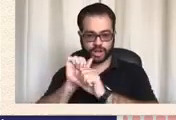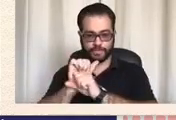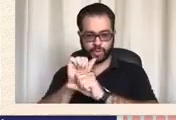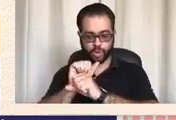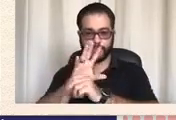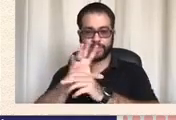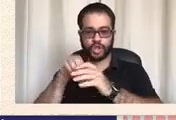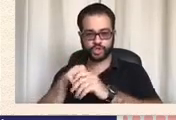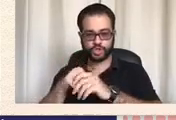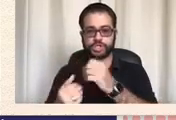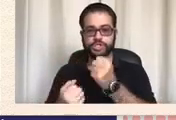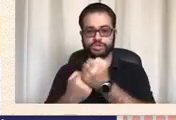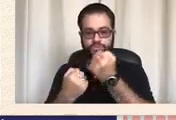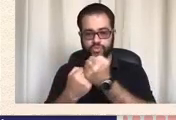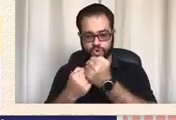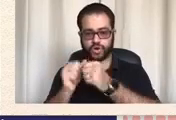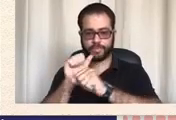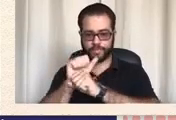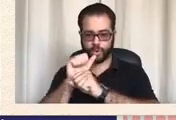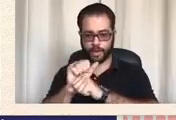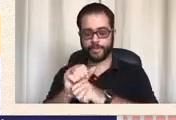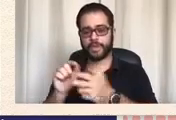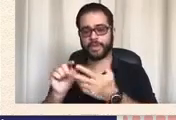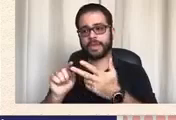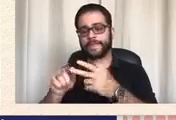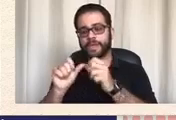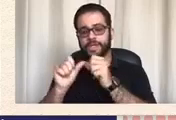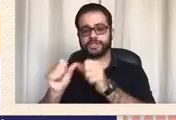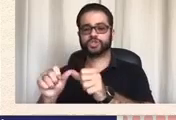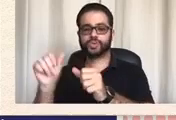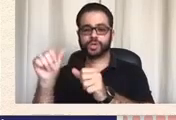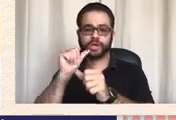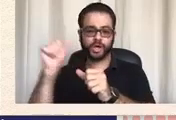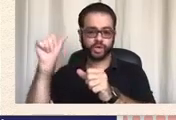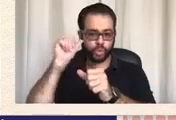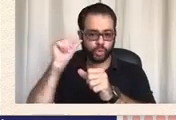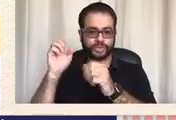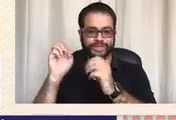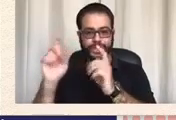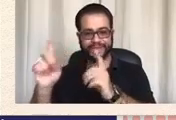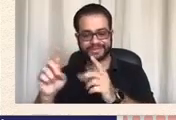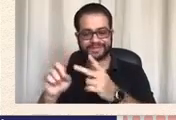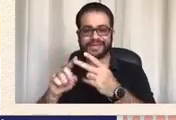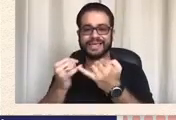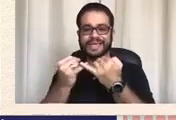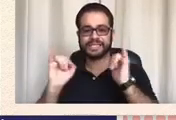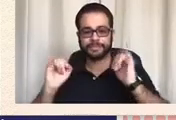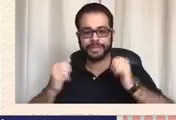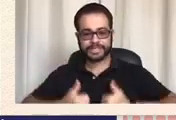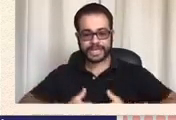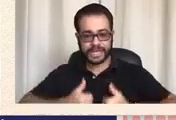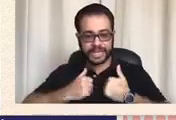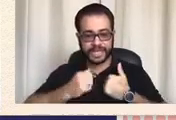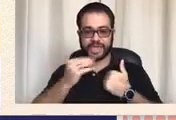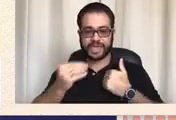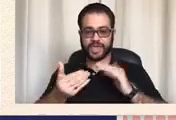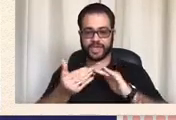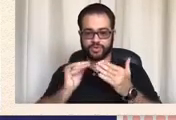at continuing adult education, adult services, independent living, and community participation.